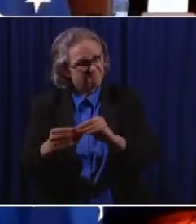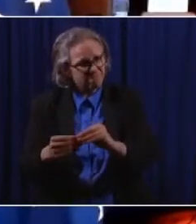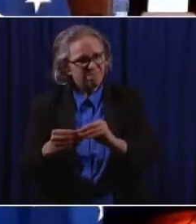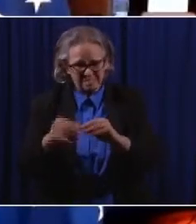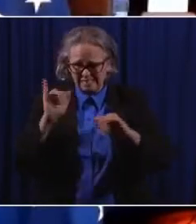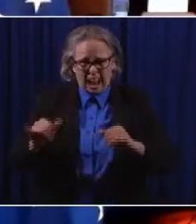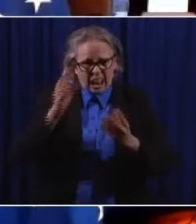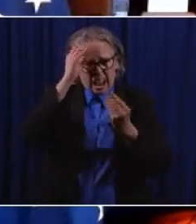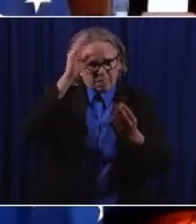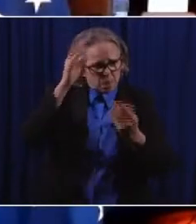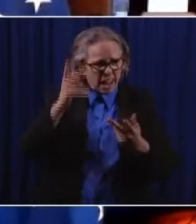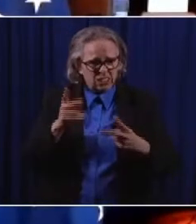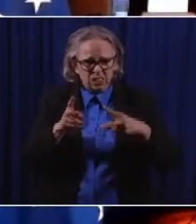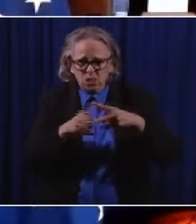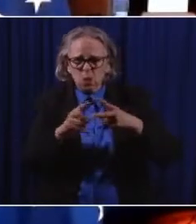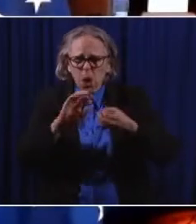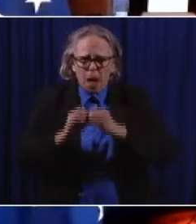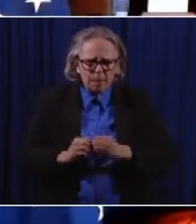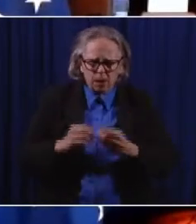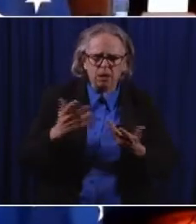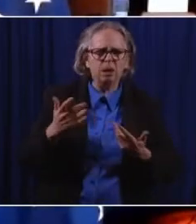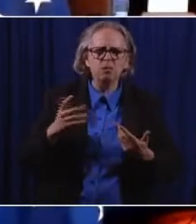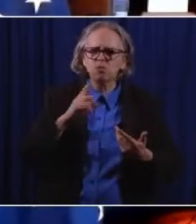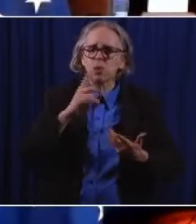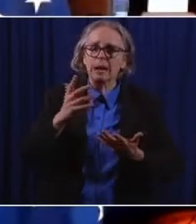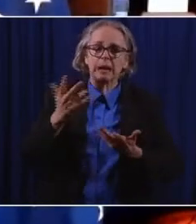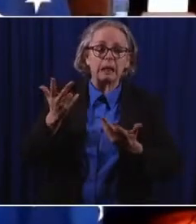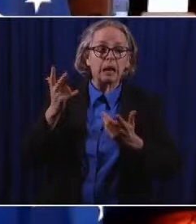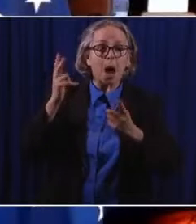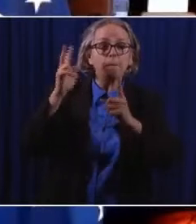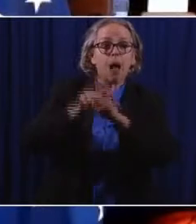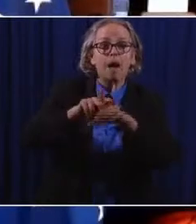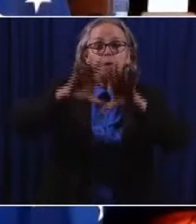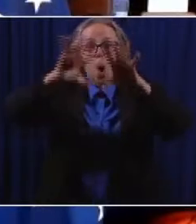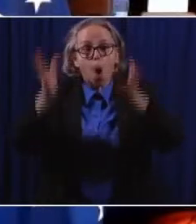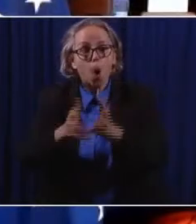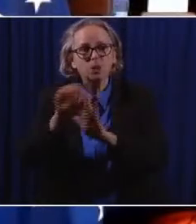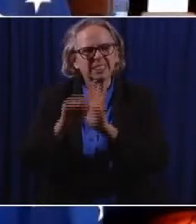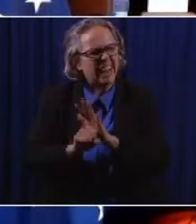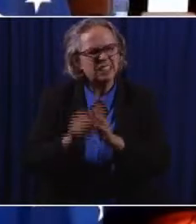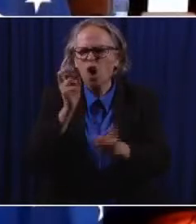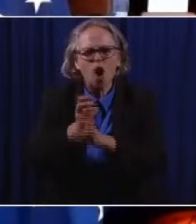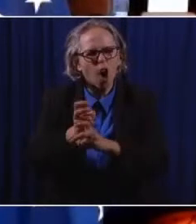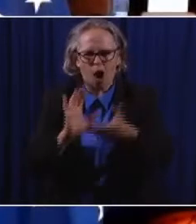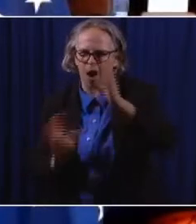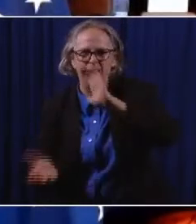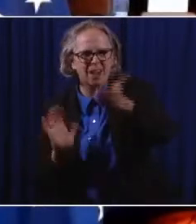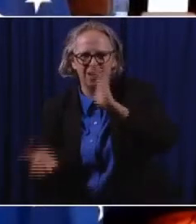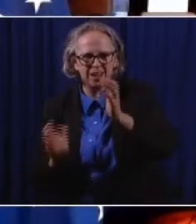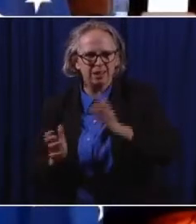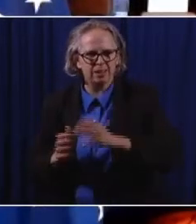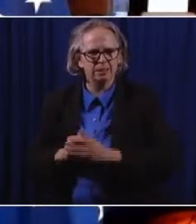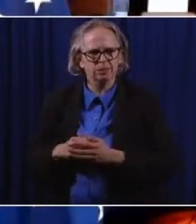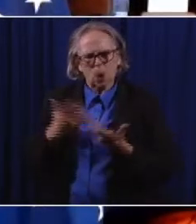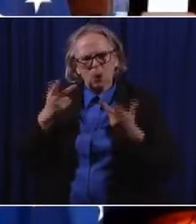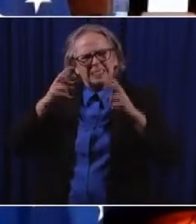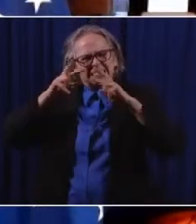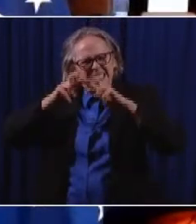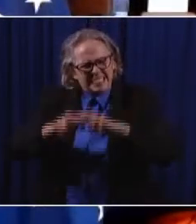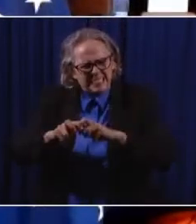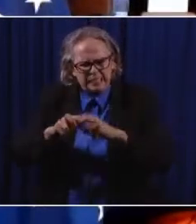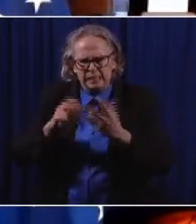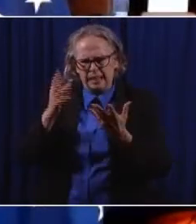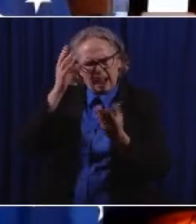firm estimate. I, in looking at the math and having conversations with people who've looked at the data, believe that one